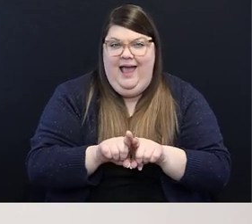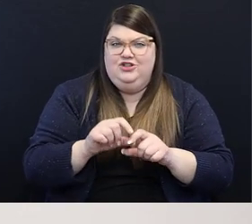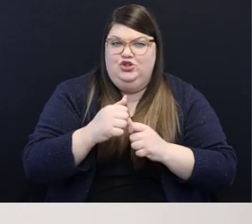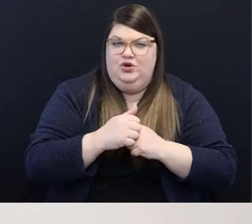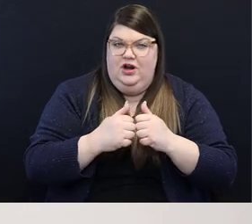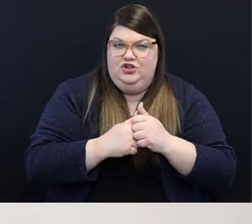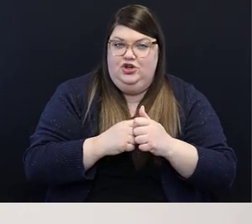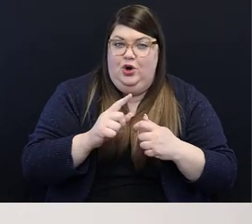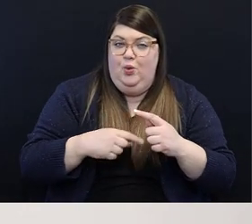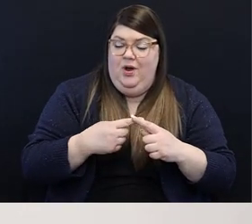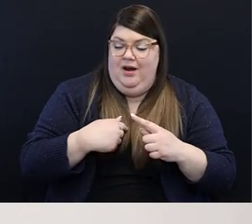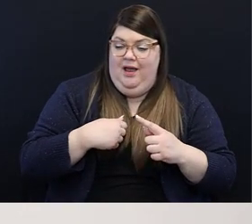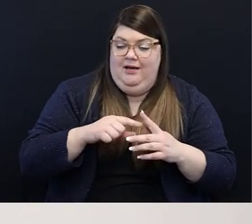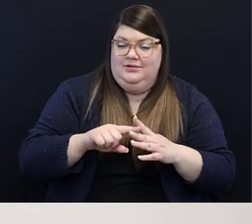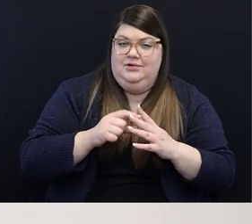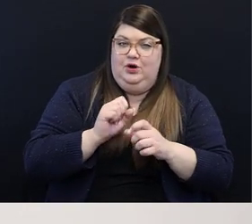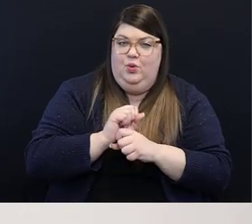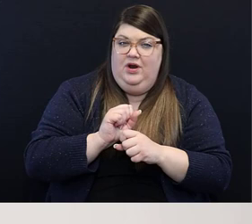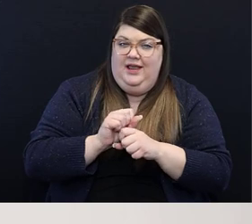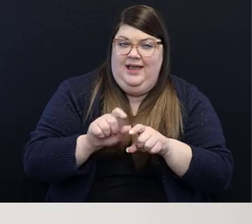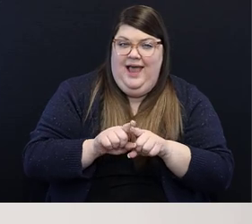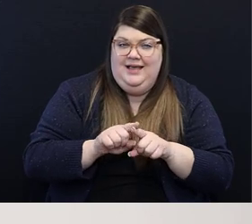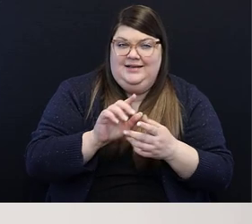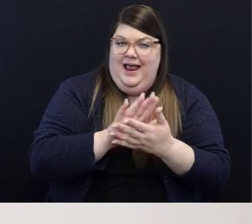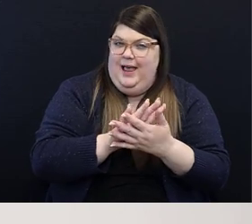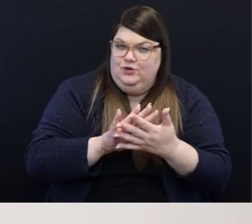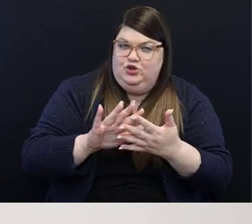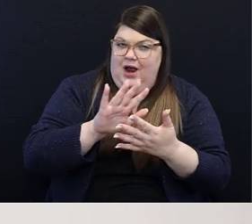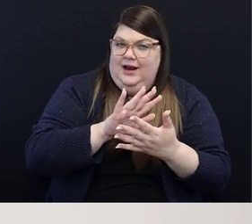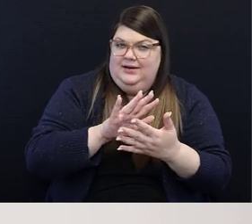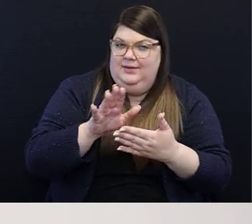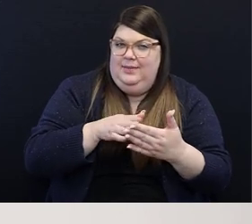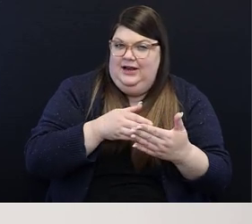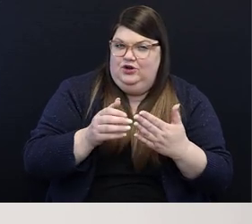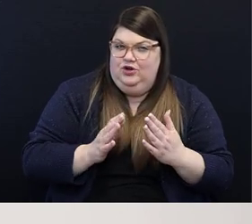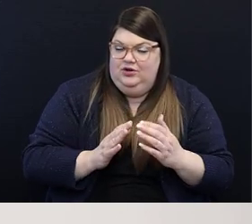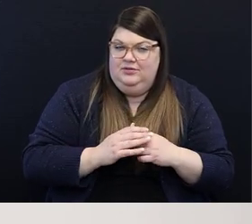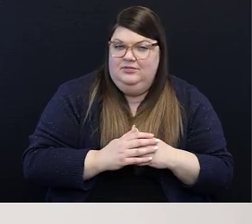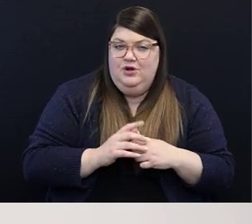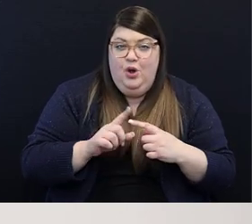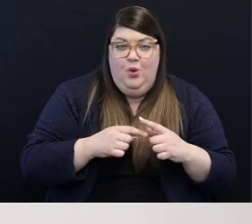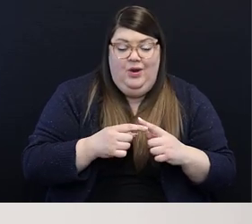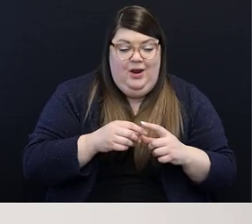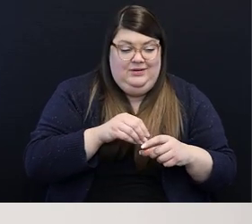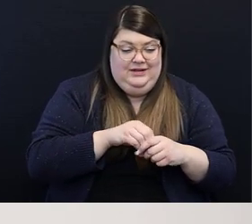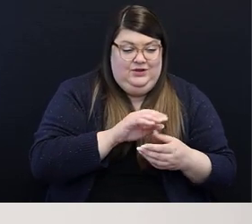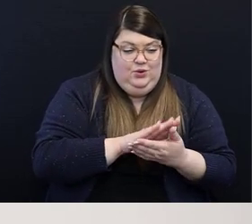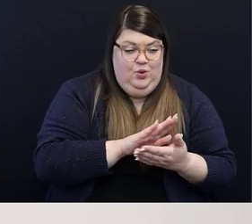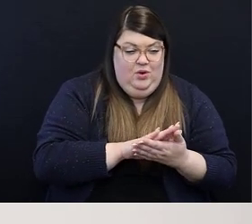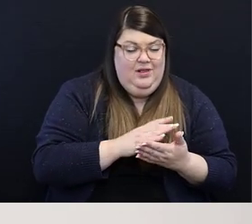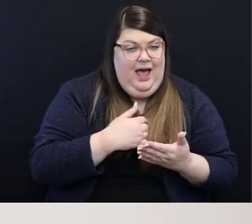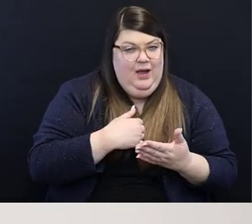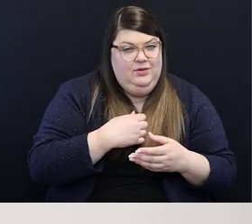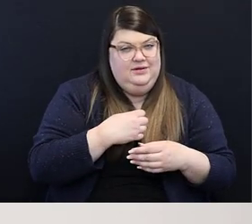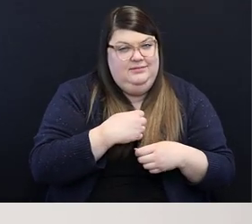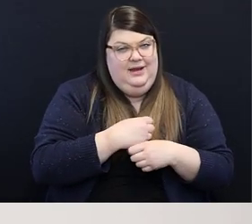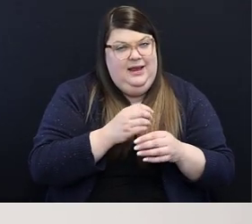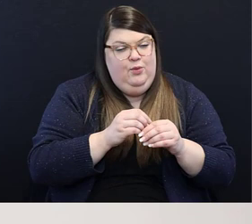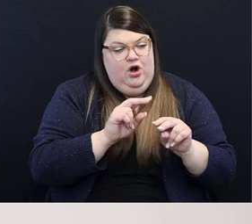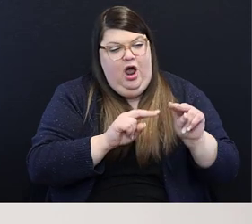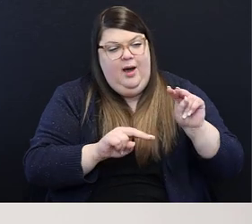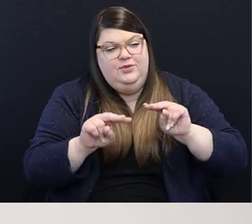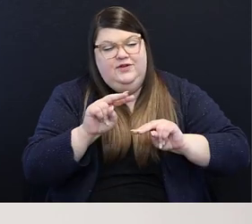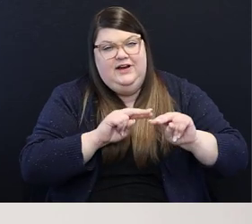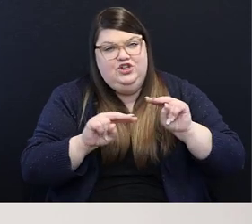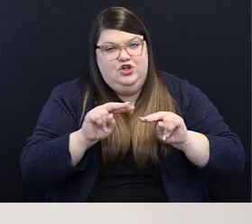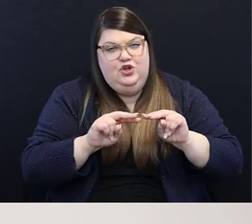an abstract painter. I was originally in school, and when I started graduate school, I was making observational realist paintings.